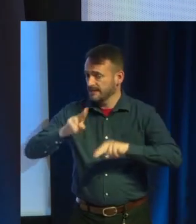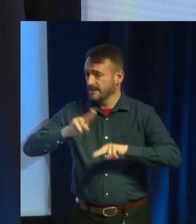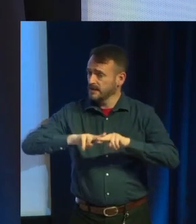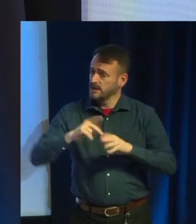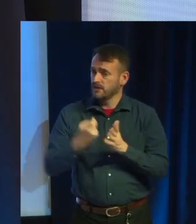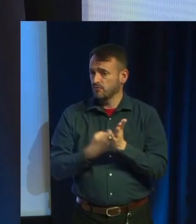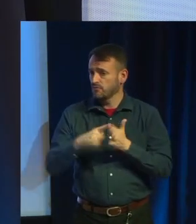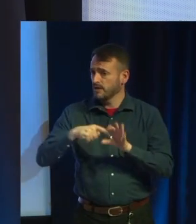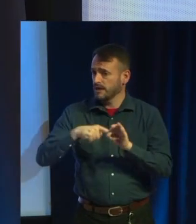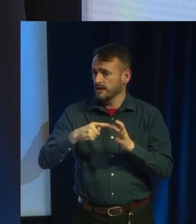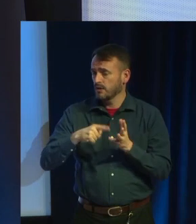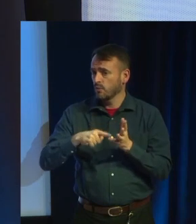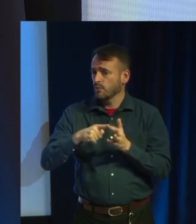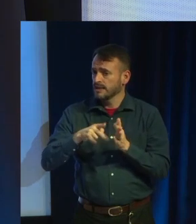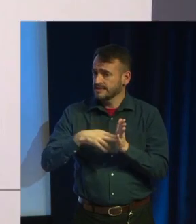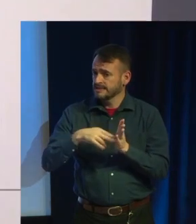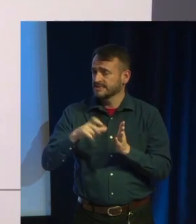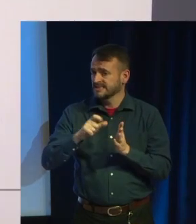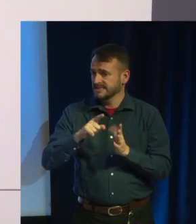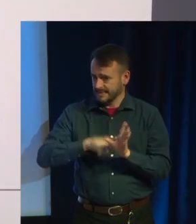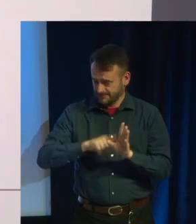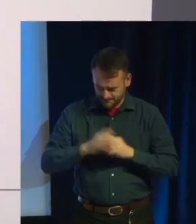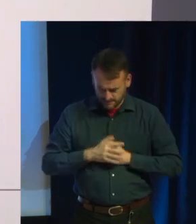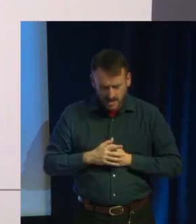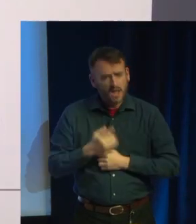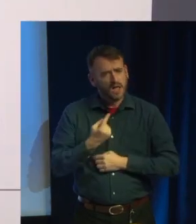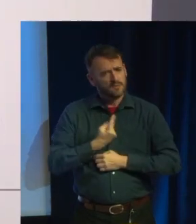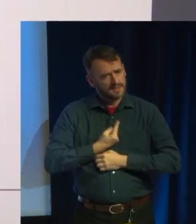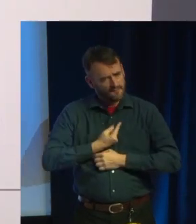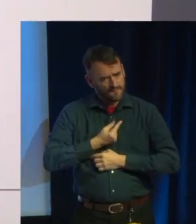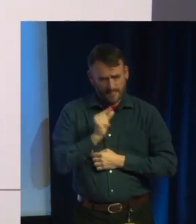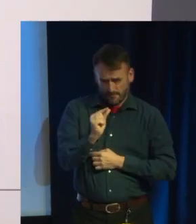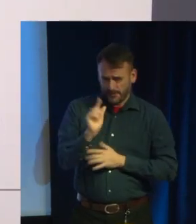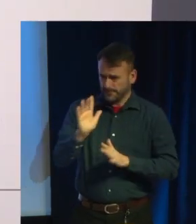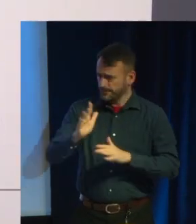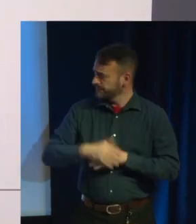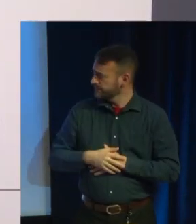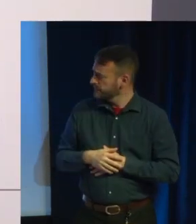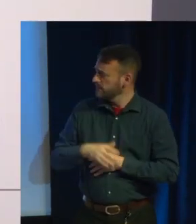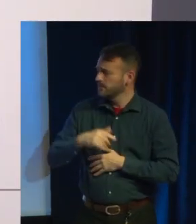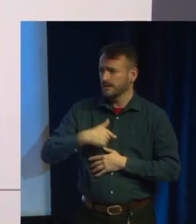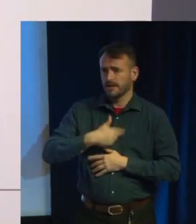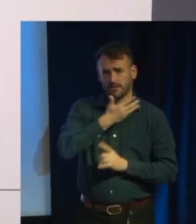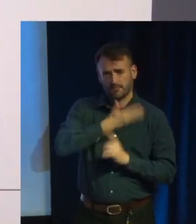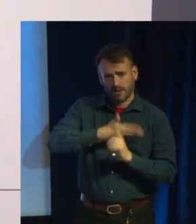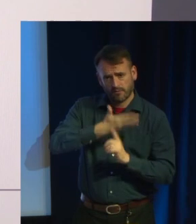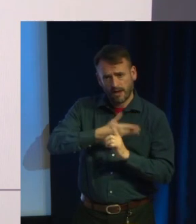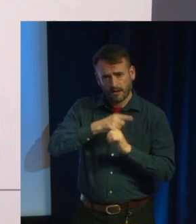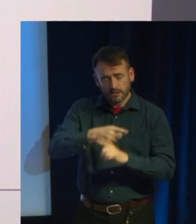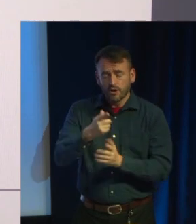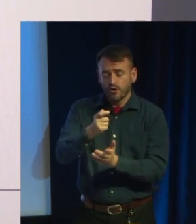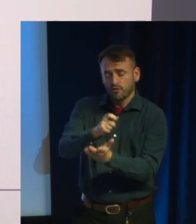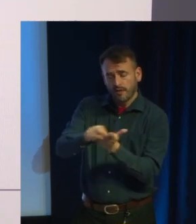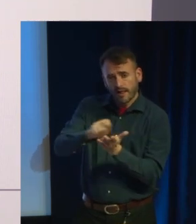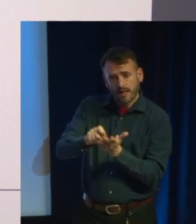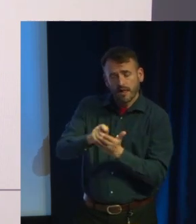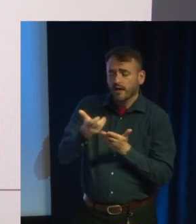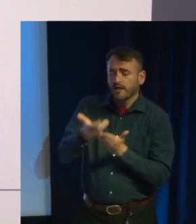Just a little bit so you know who I am. I have a background in writing for film and theater. I did a lot